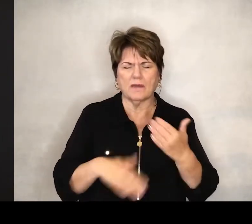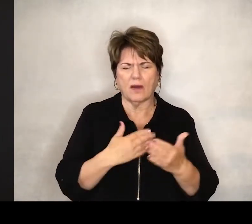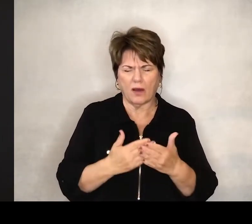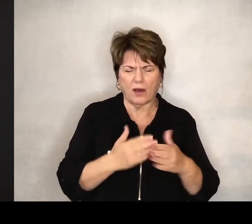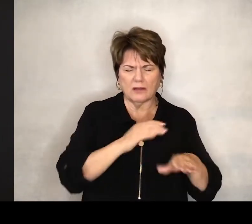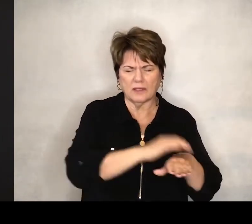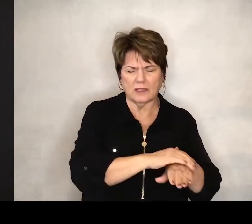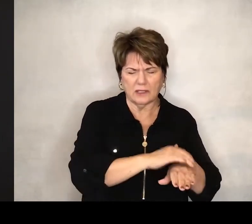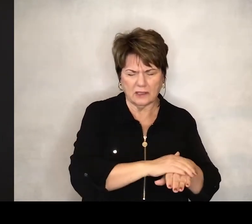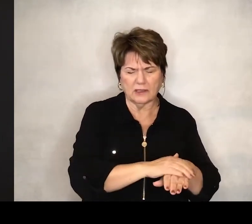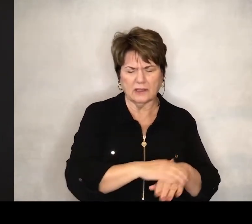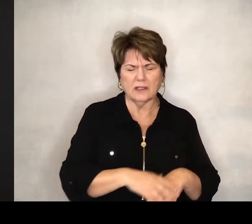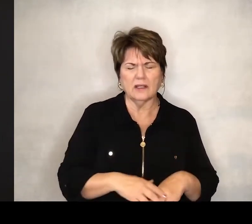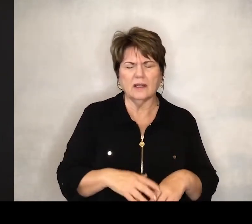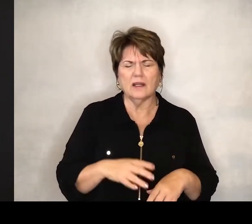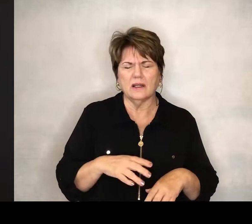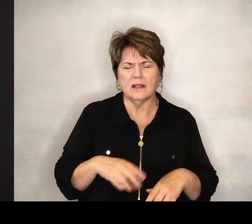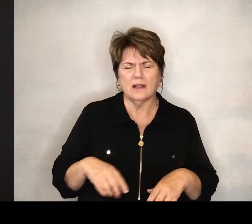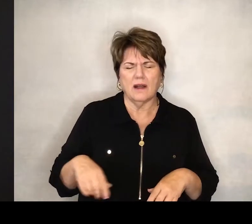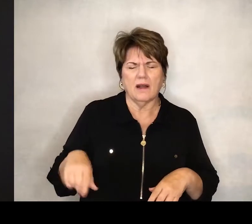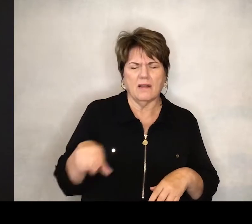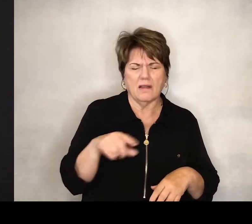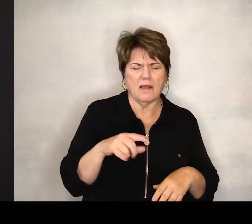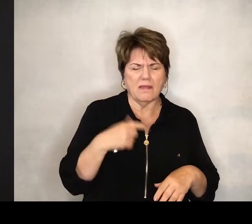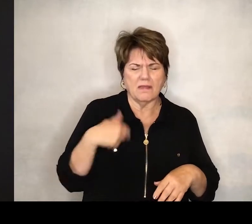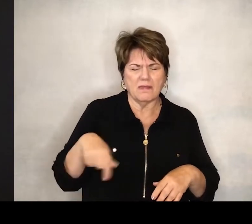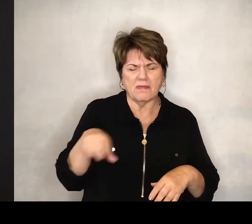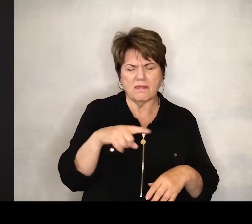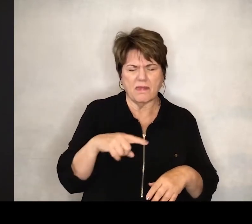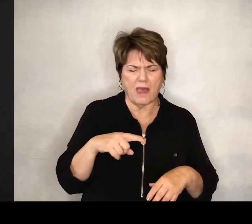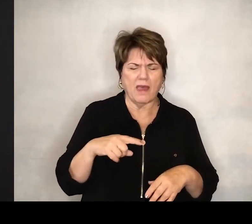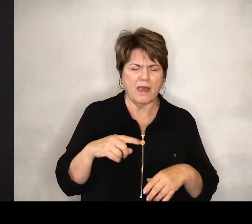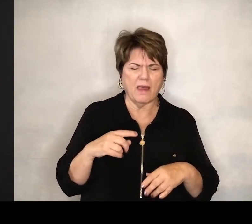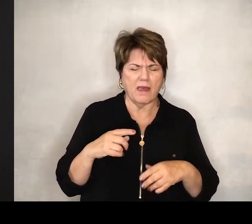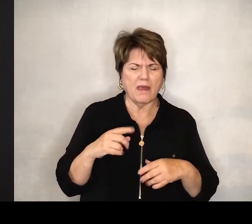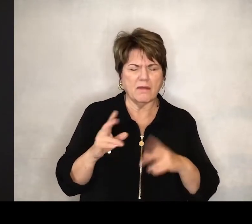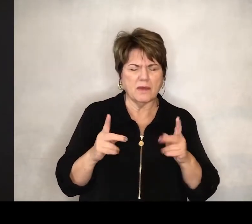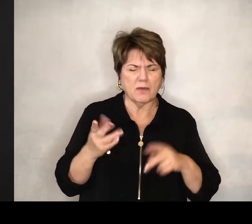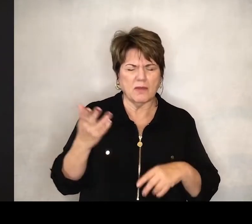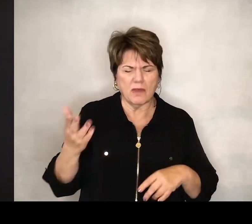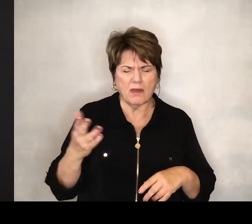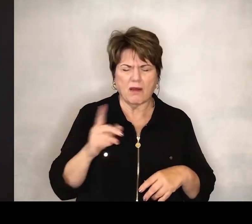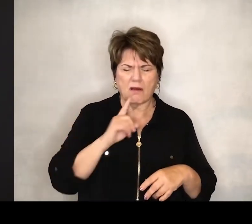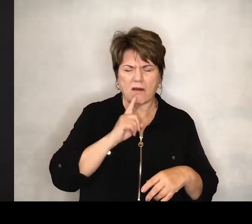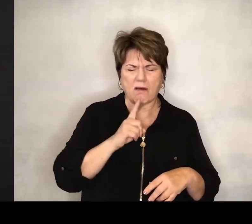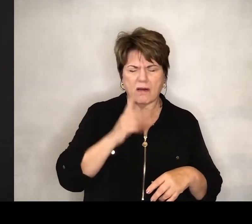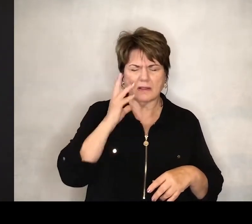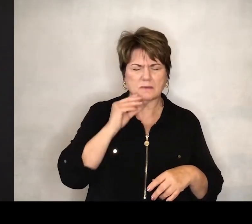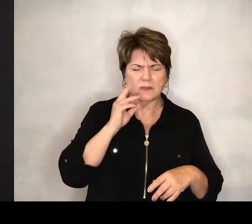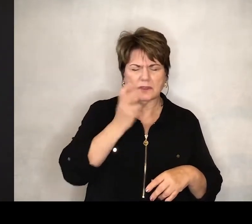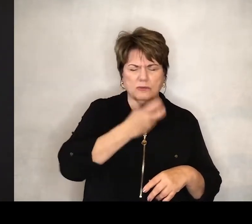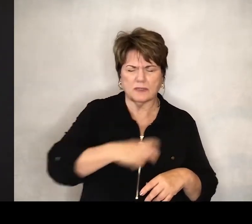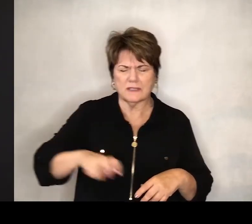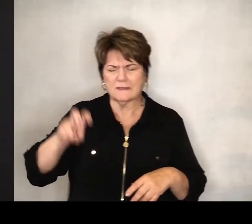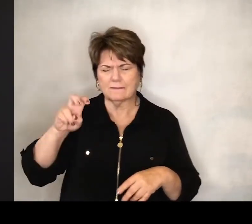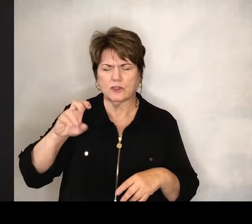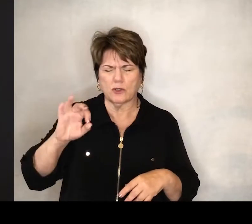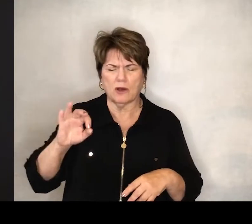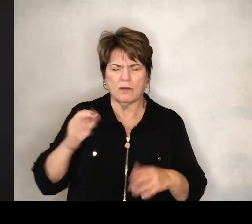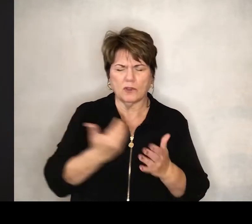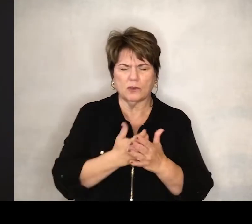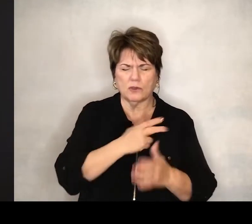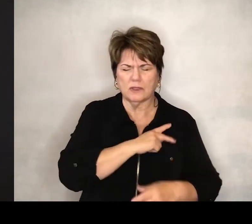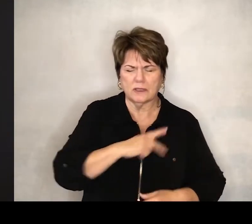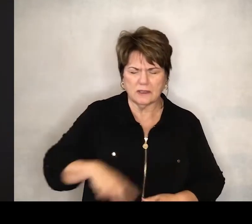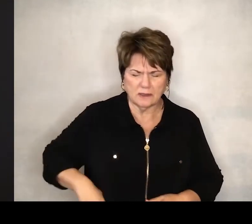they experience this historic transfer of monarchy and all that that entails. And God, help us to trust